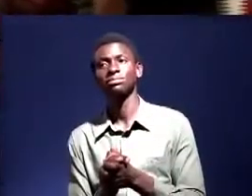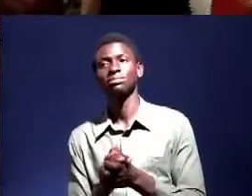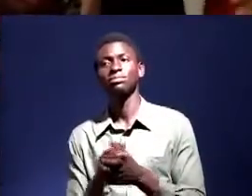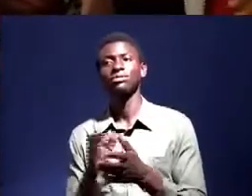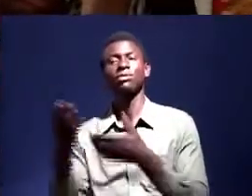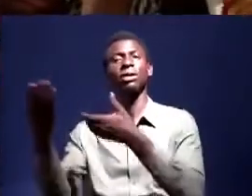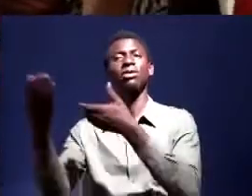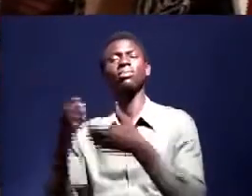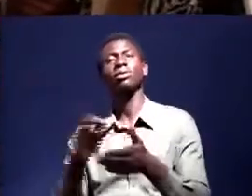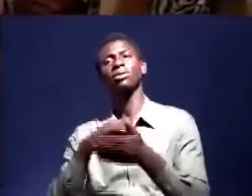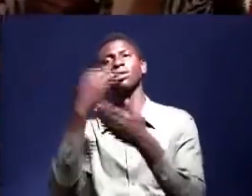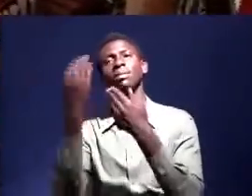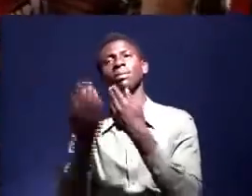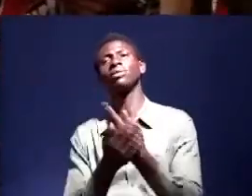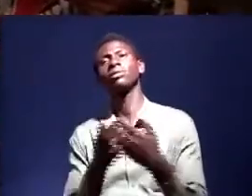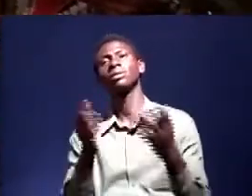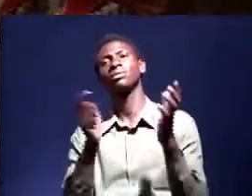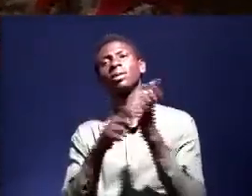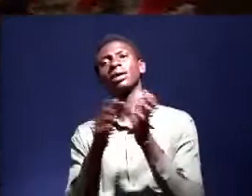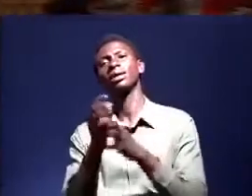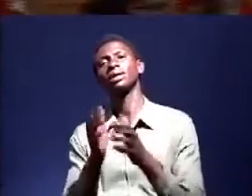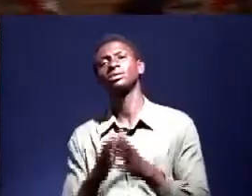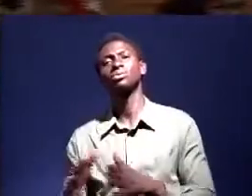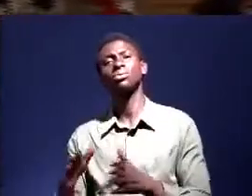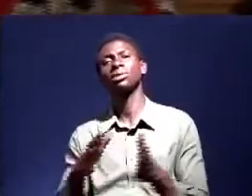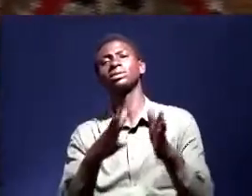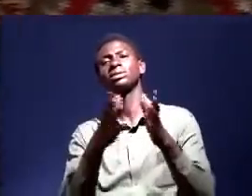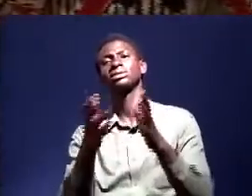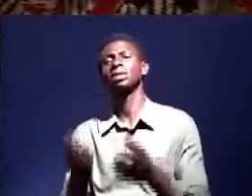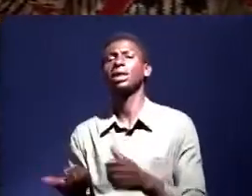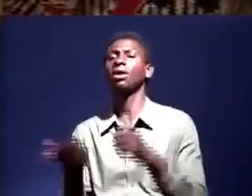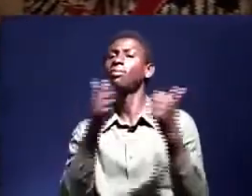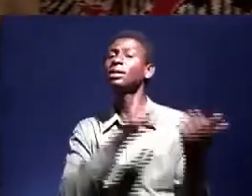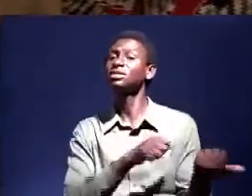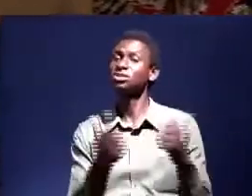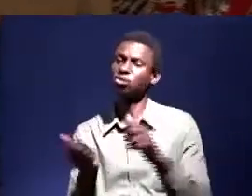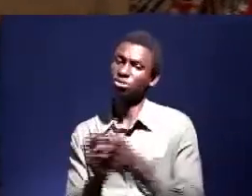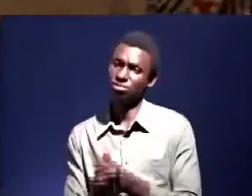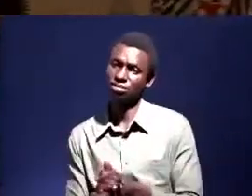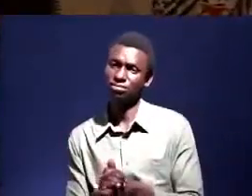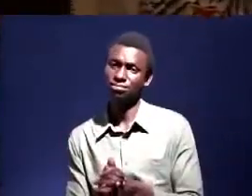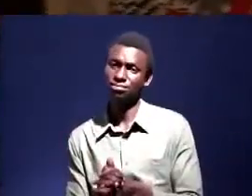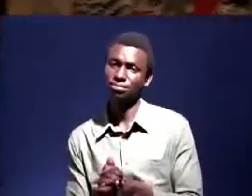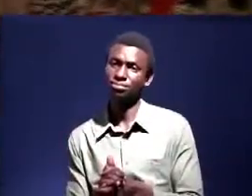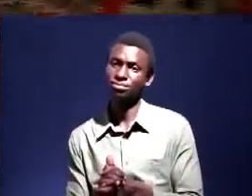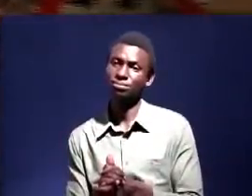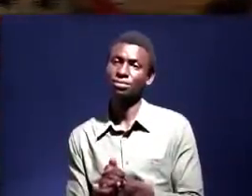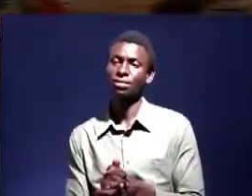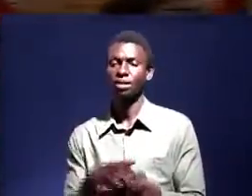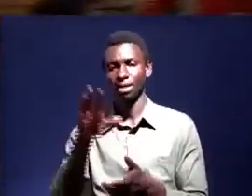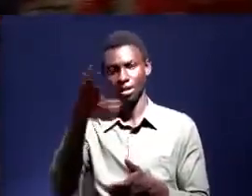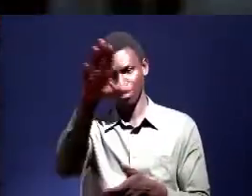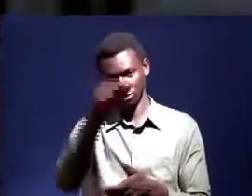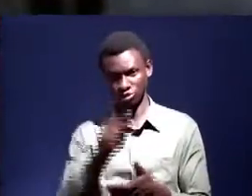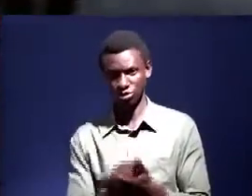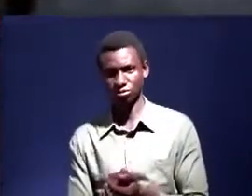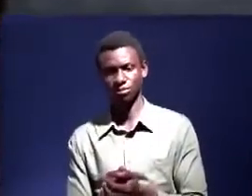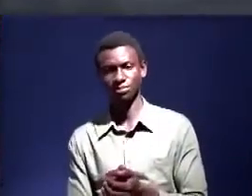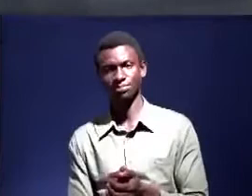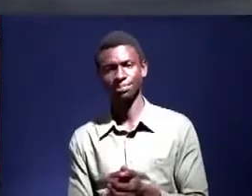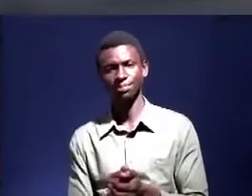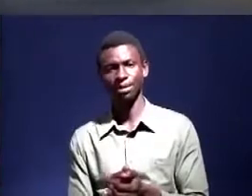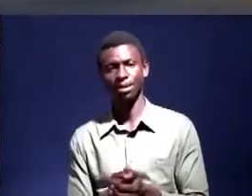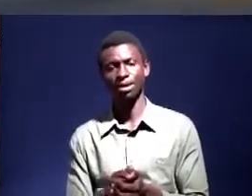you come now. If you drifted away, you come. Wherever you are